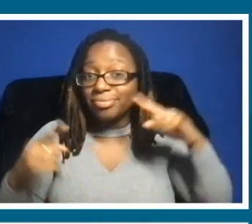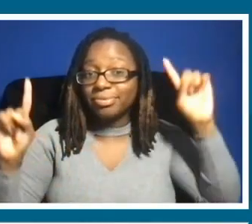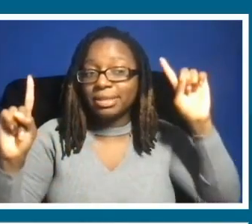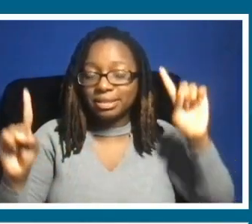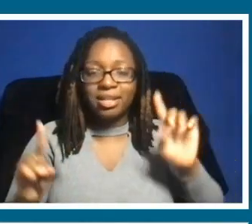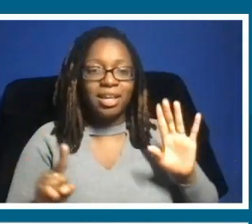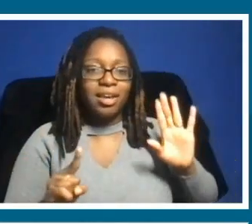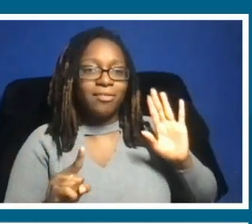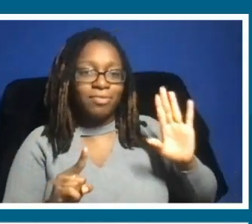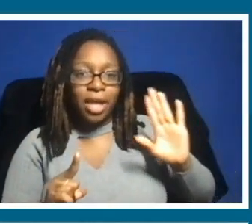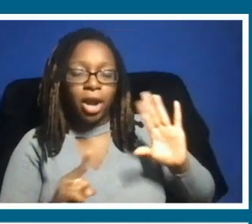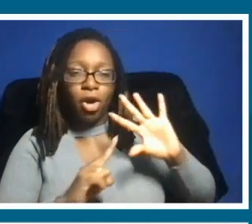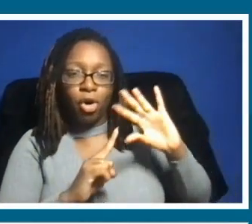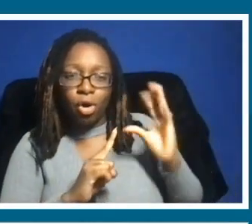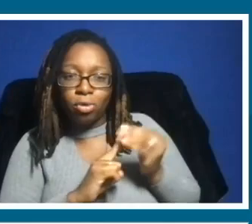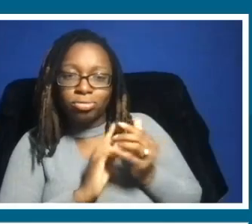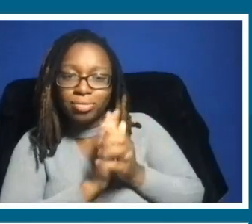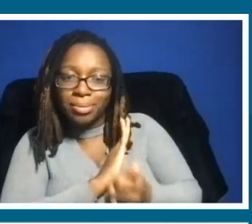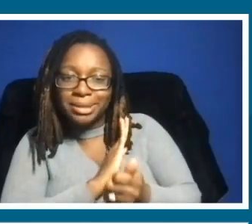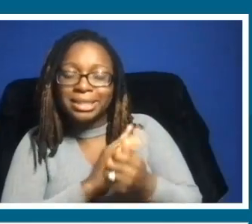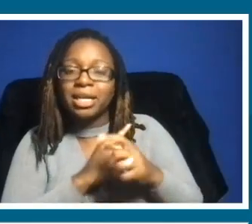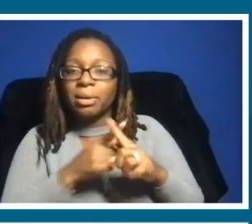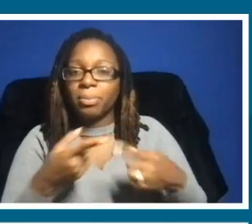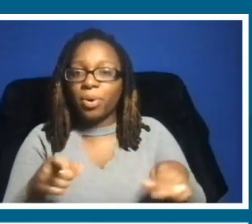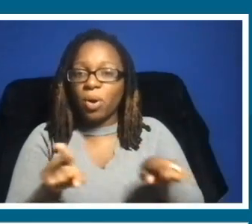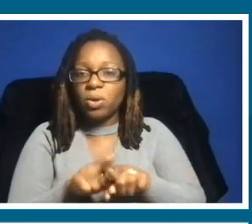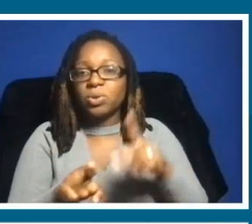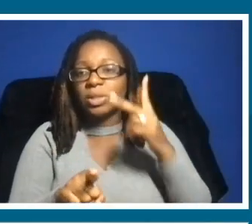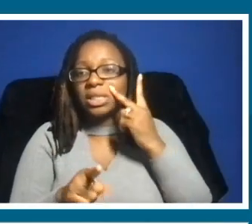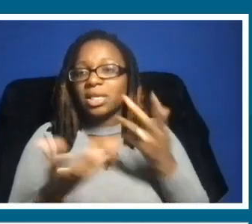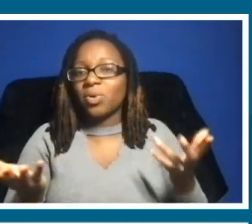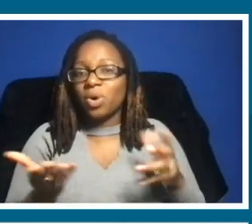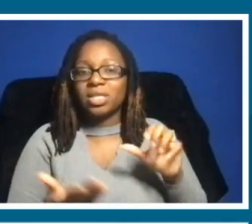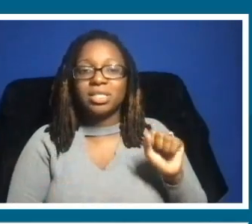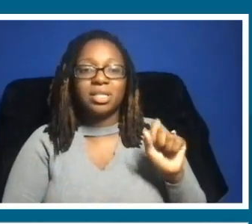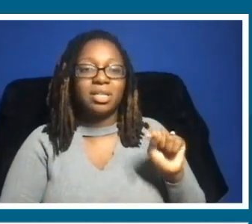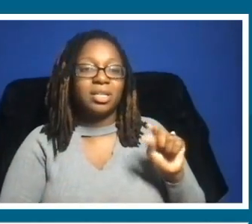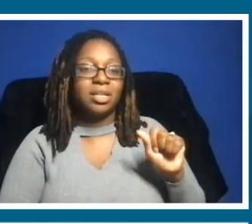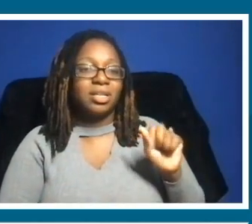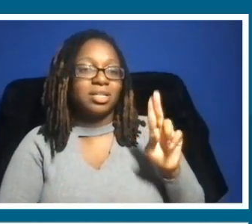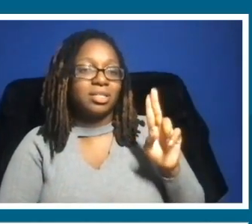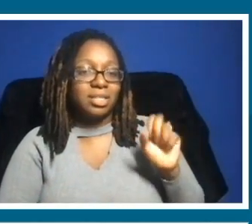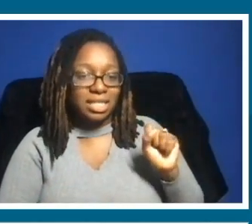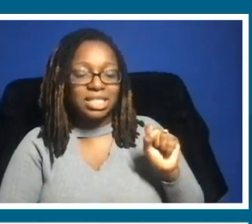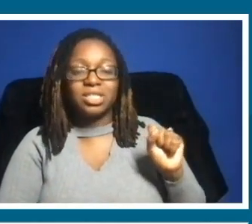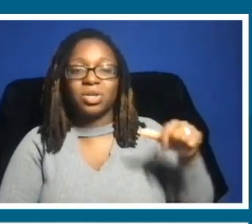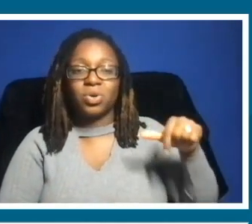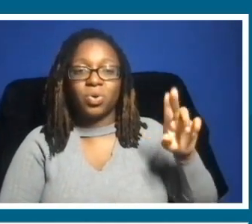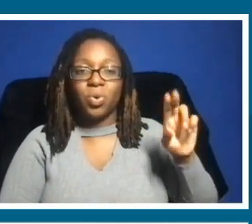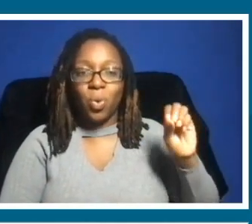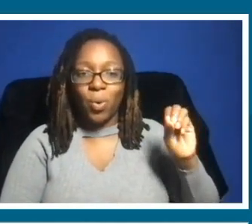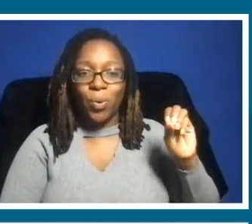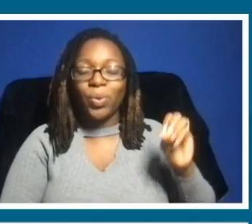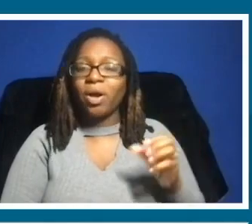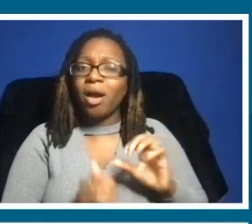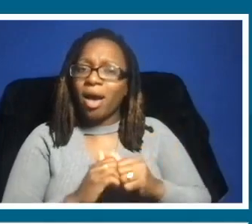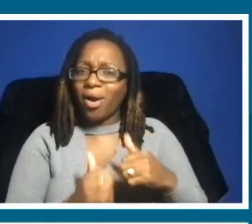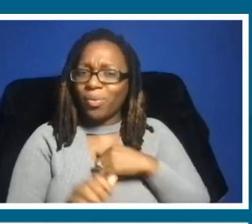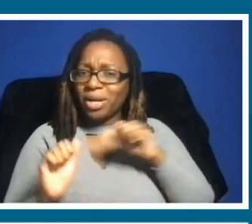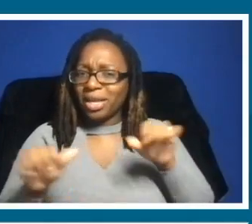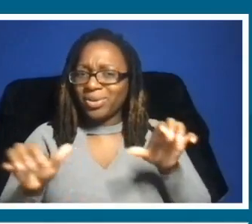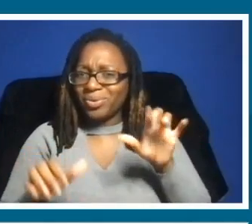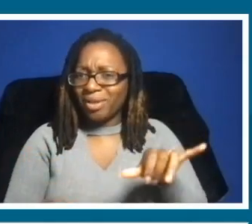and examining and critiquing the status quo. And so in order to do that work well, we have to